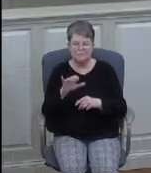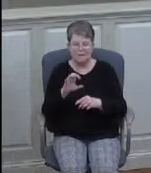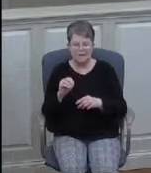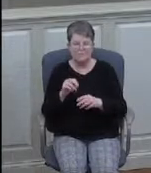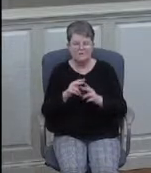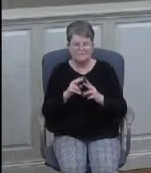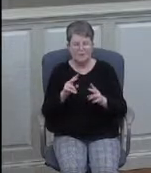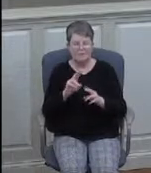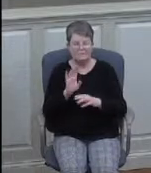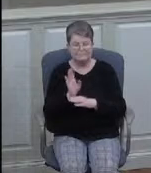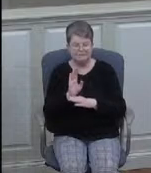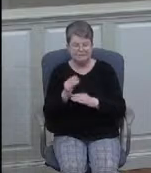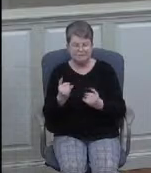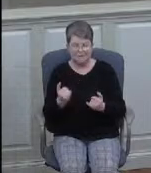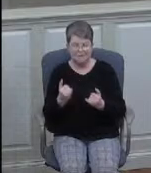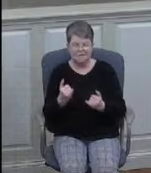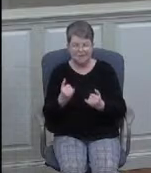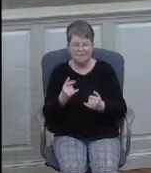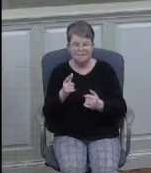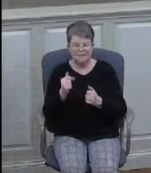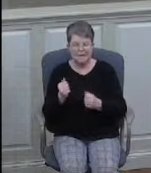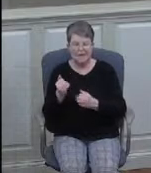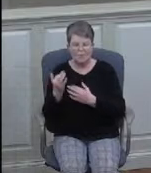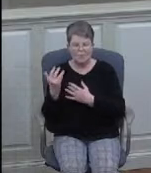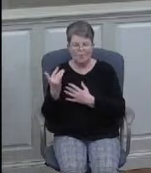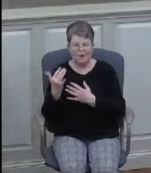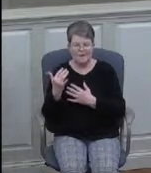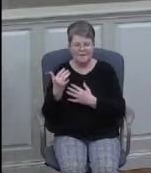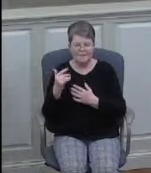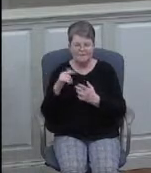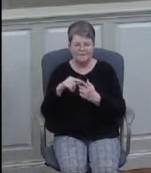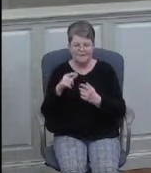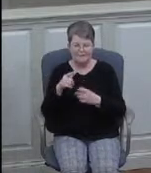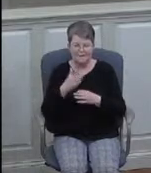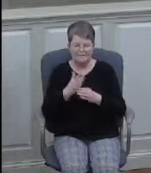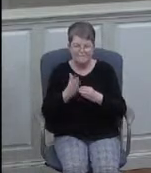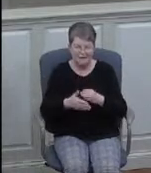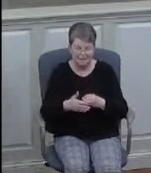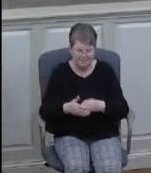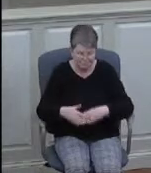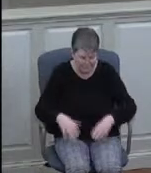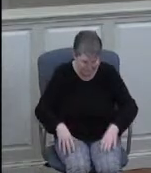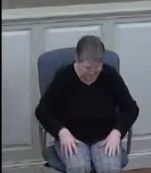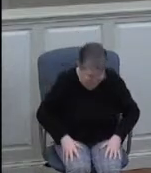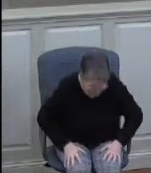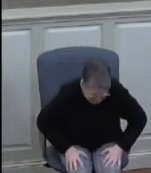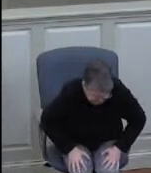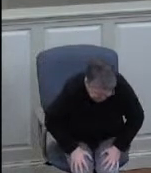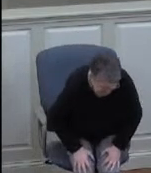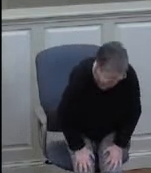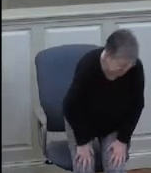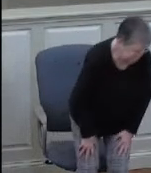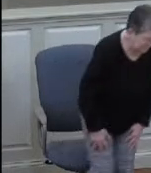right now. So I think this can wait a little bit while they get the power back to everyone.